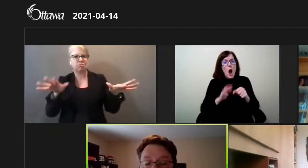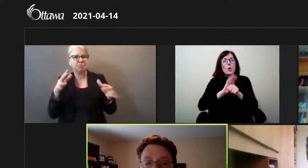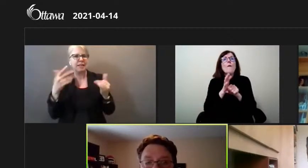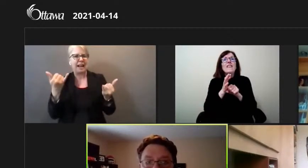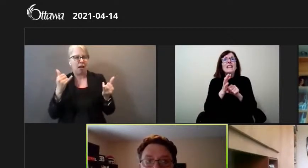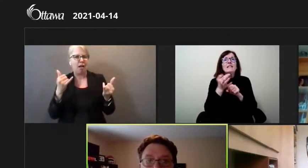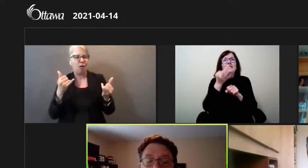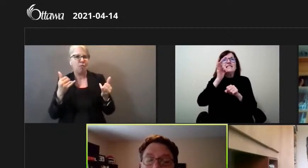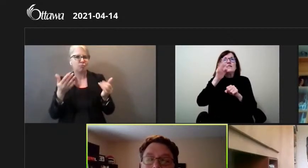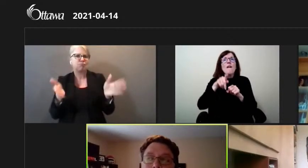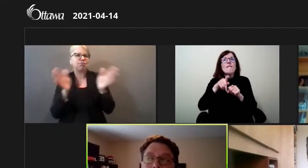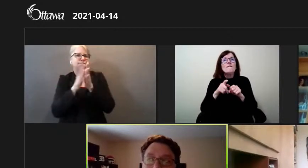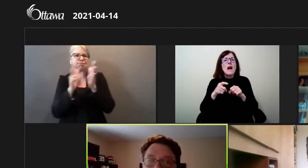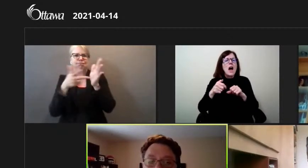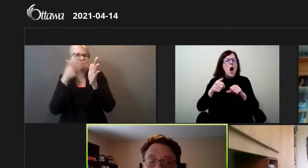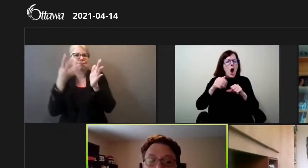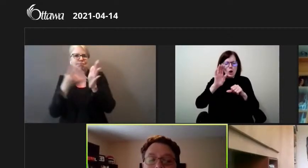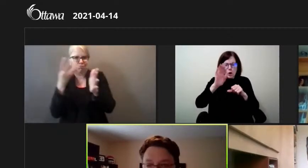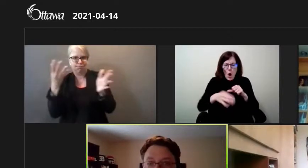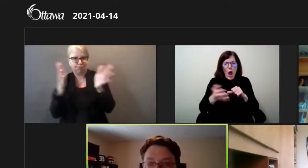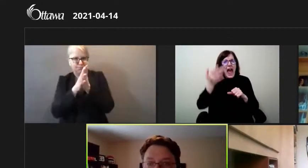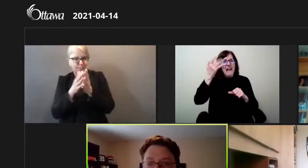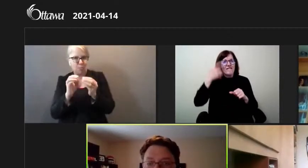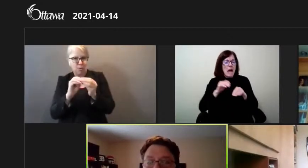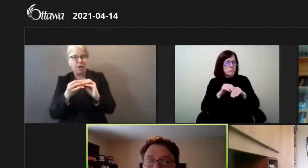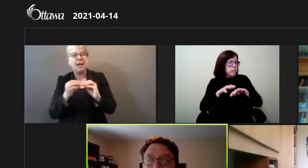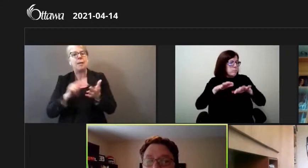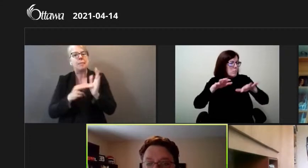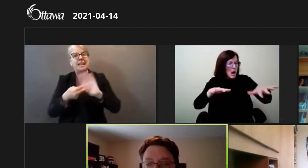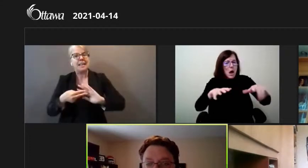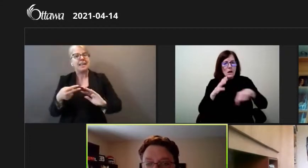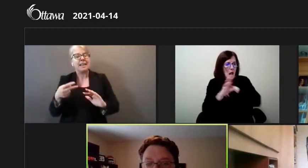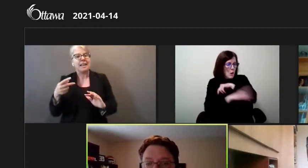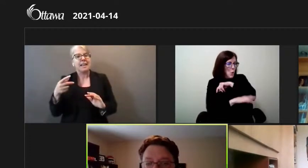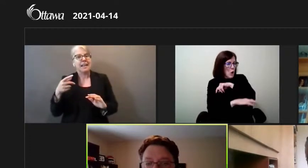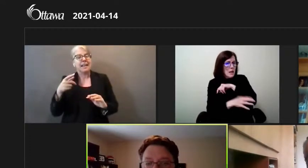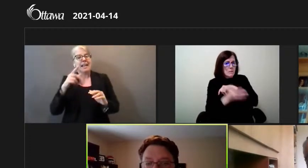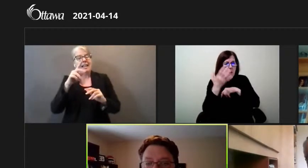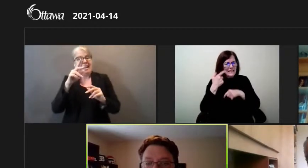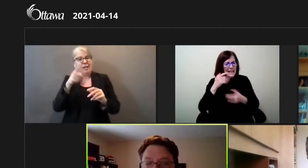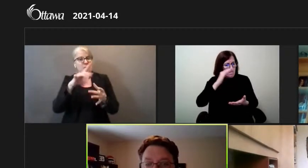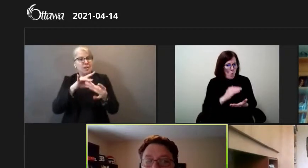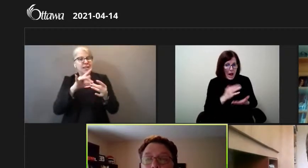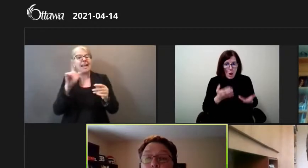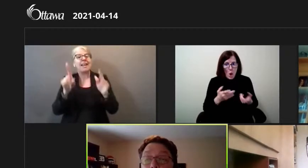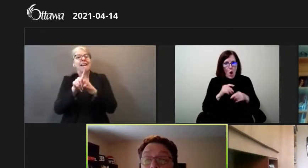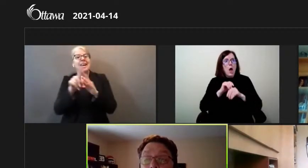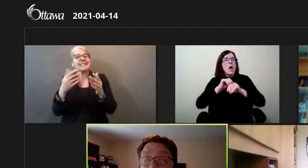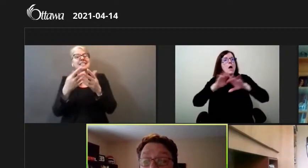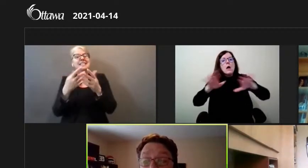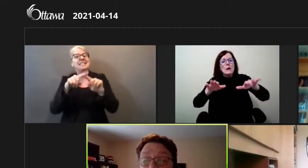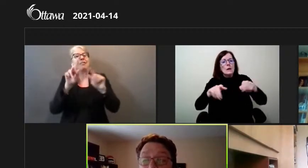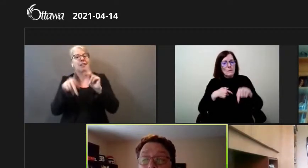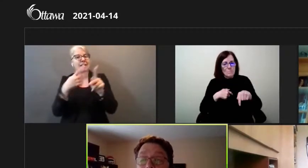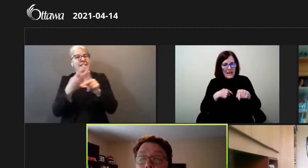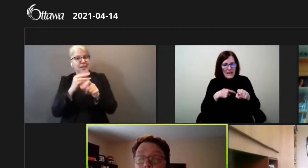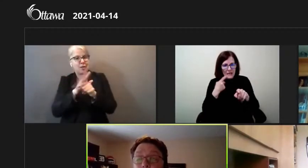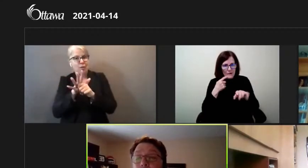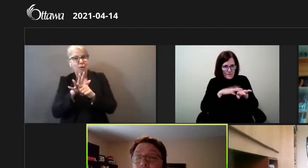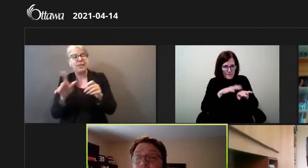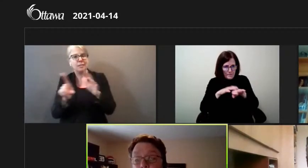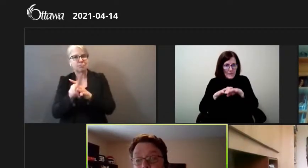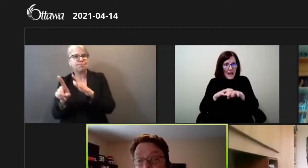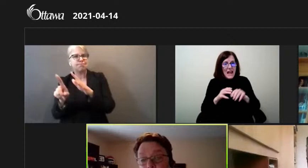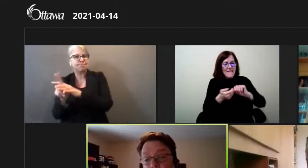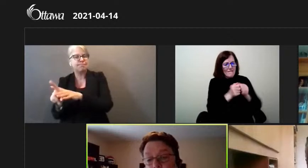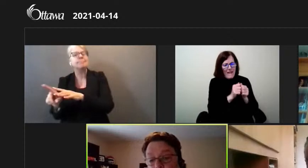times more. Secondly, is as you indicated, the variants come into play here, and they're more transmissible. So that